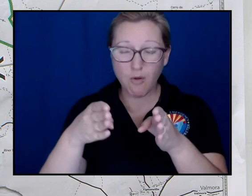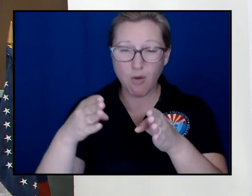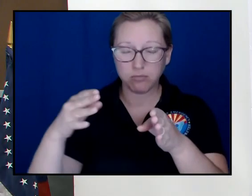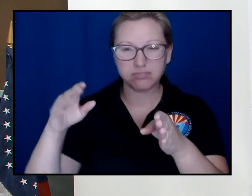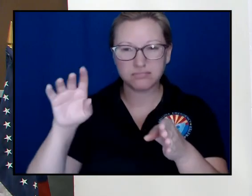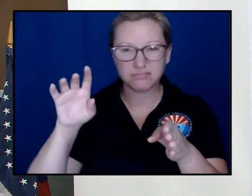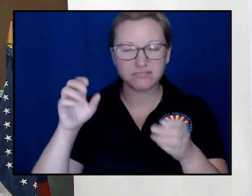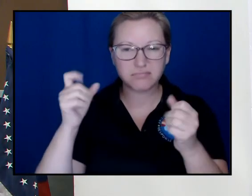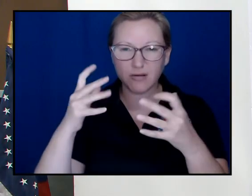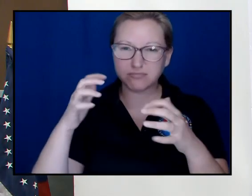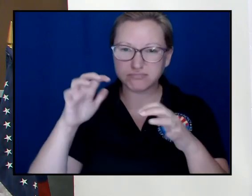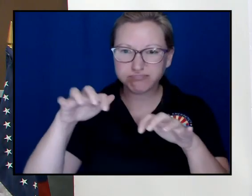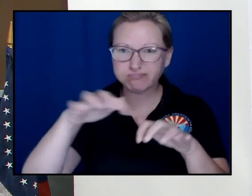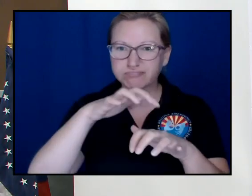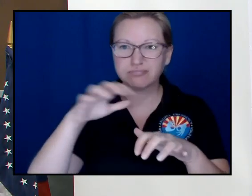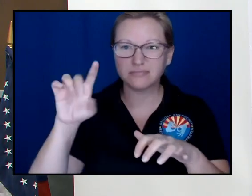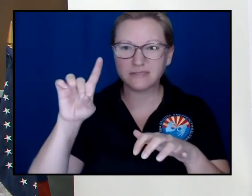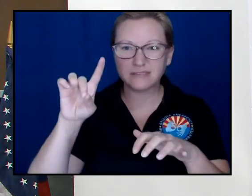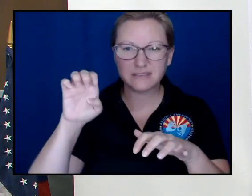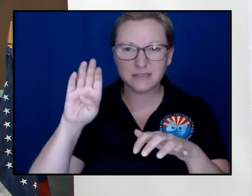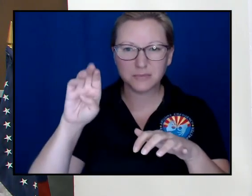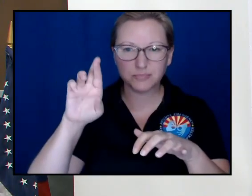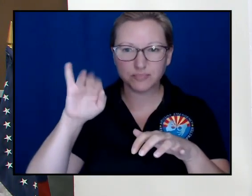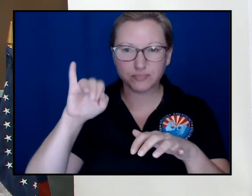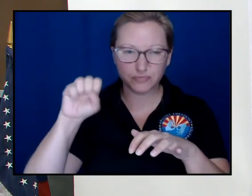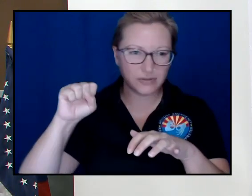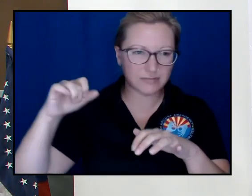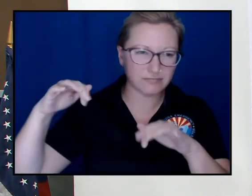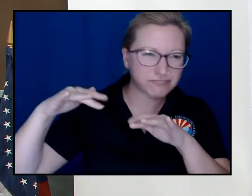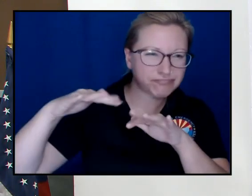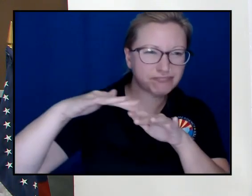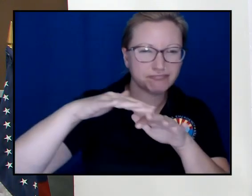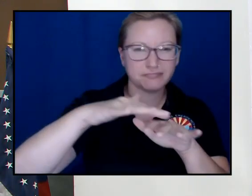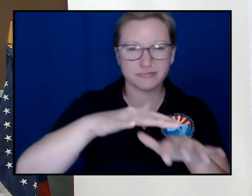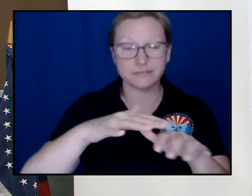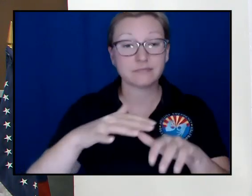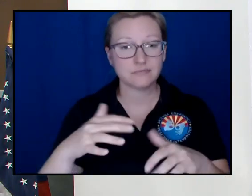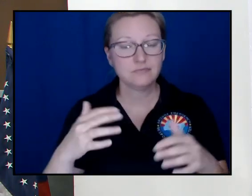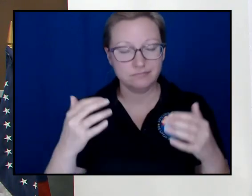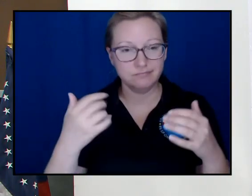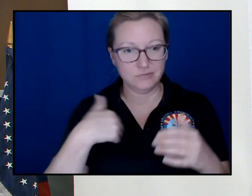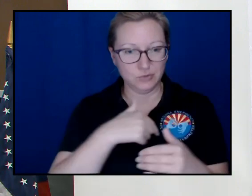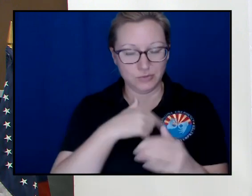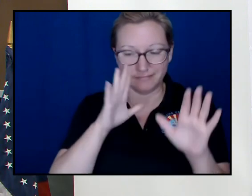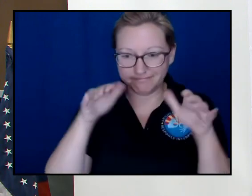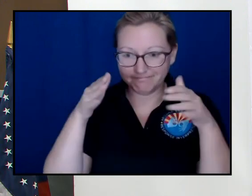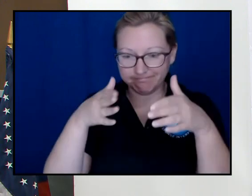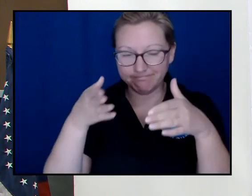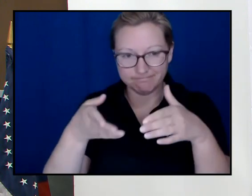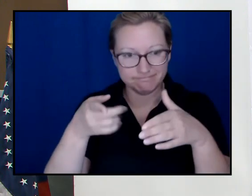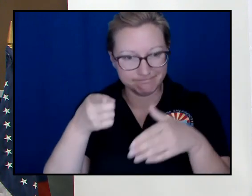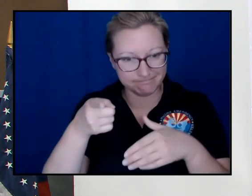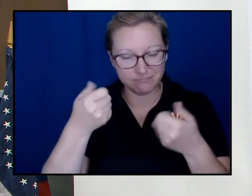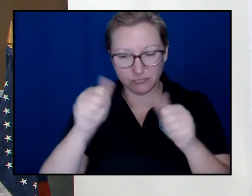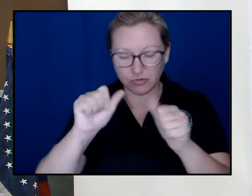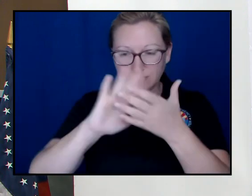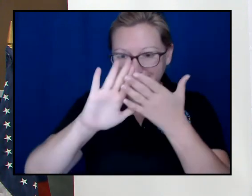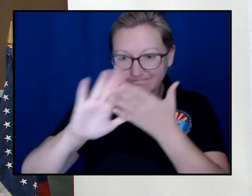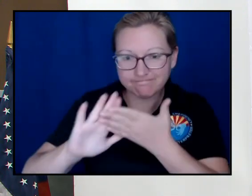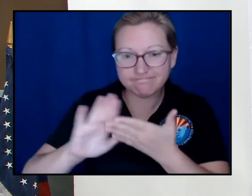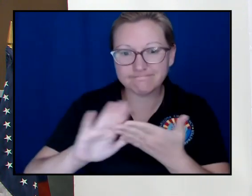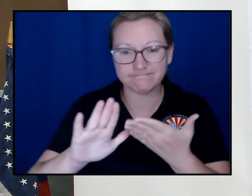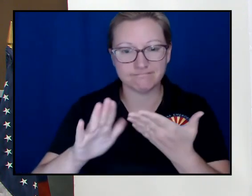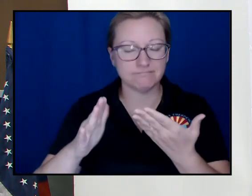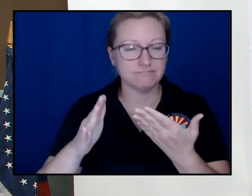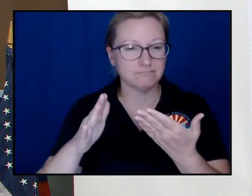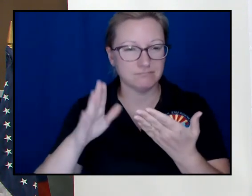So resources, I've been focusing on that, trying to open up the roads and gain, open up the roads to gain access for the